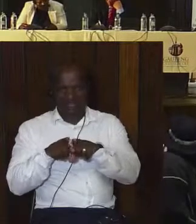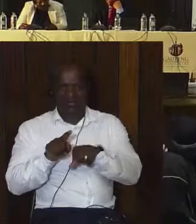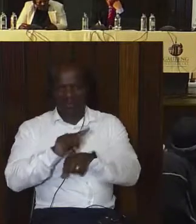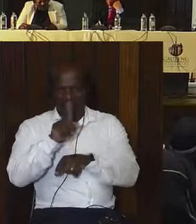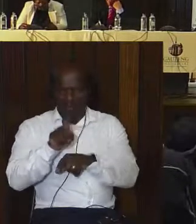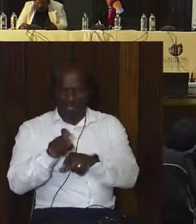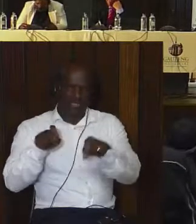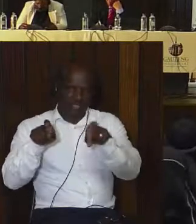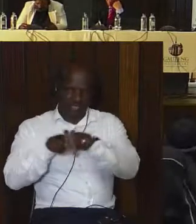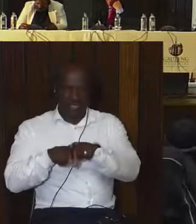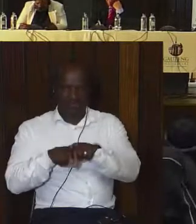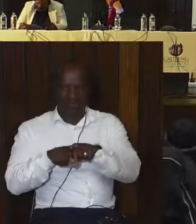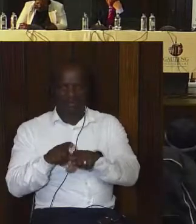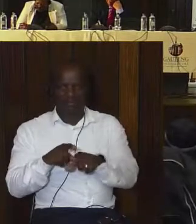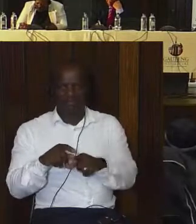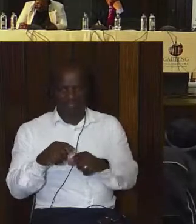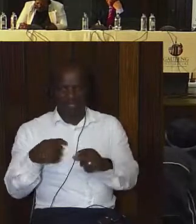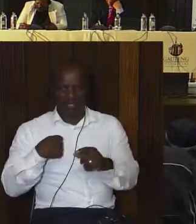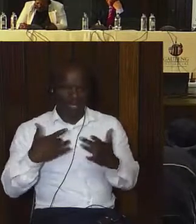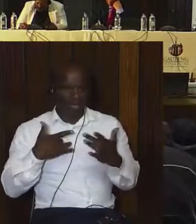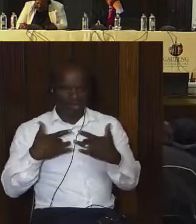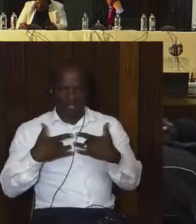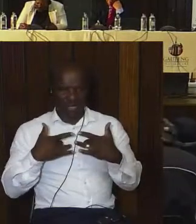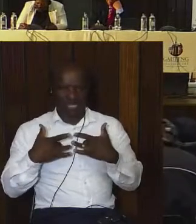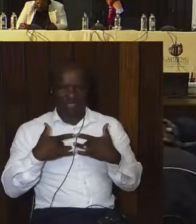question I wanted to ask, and a concern,